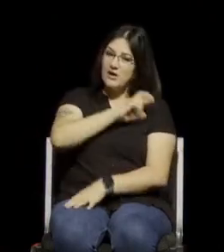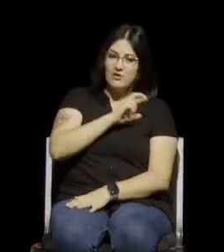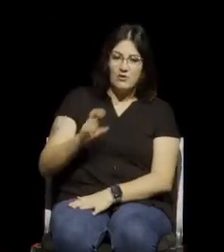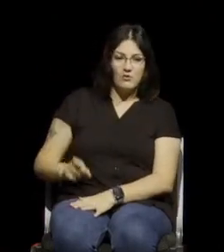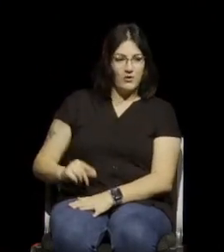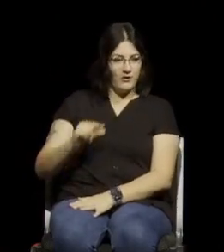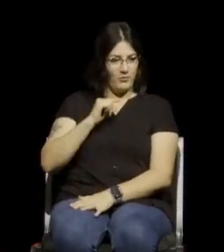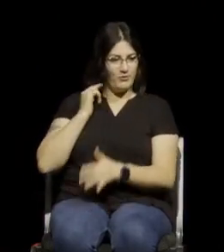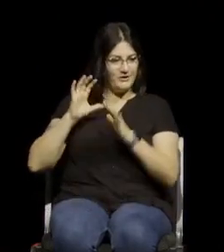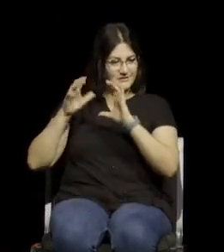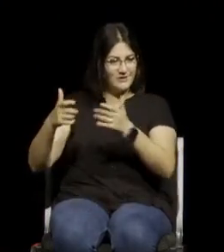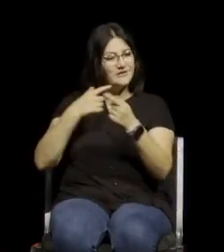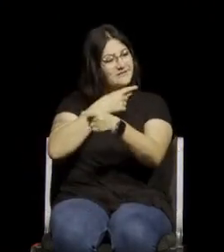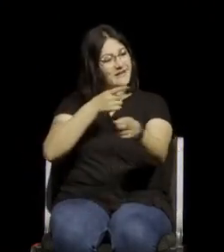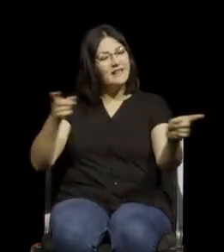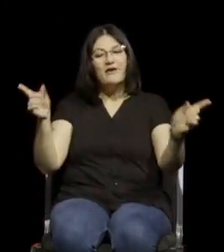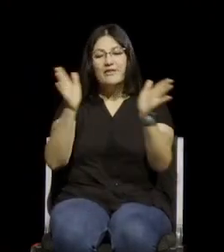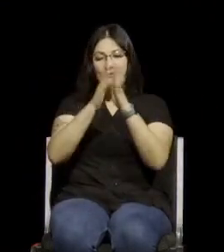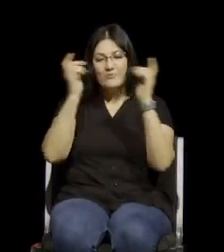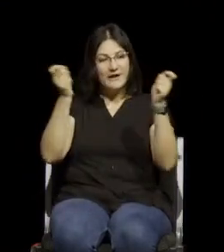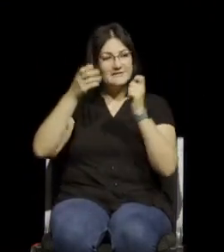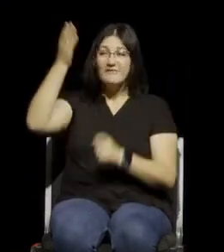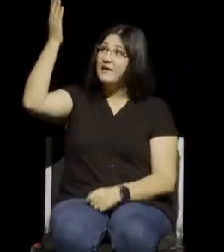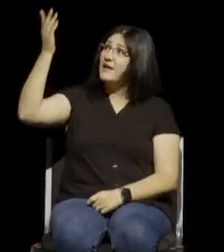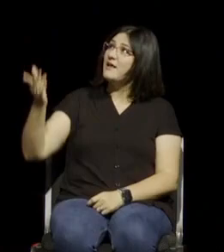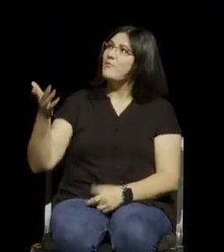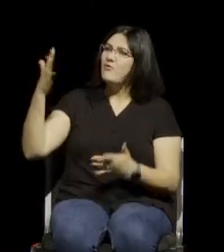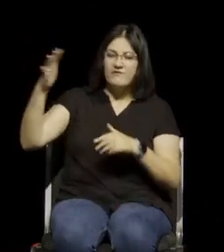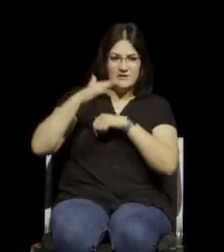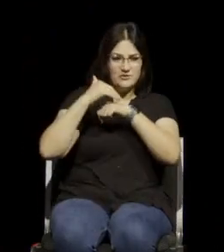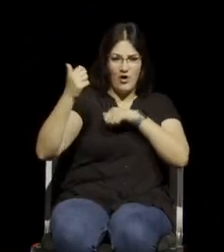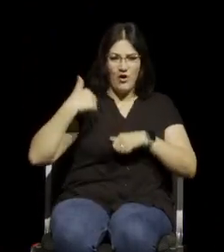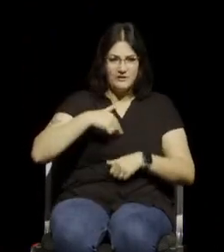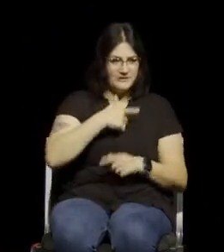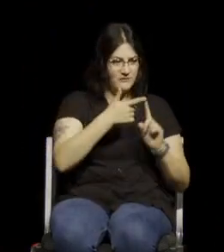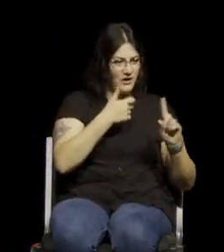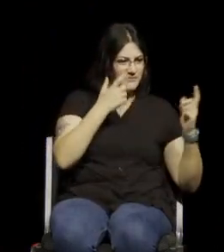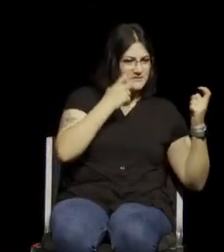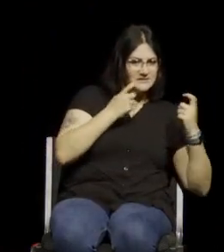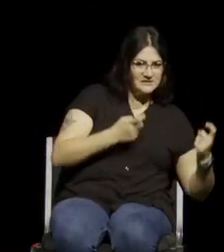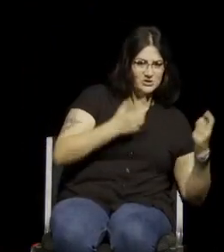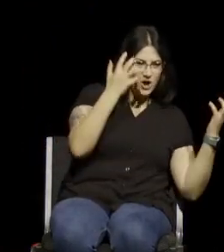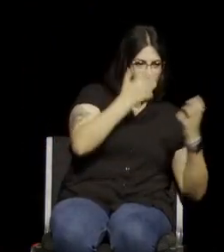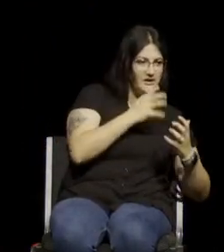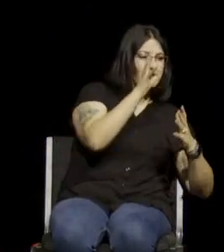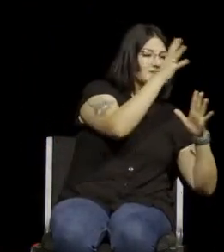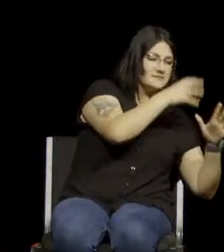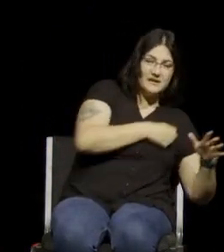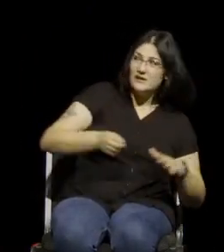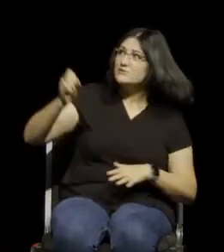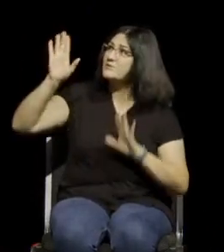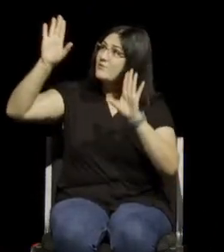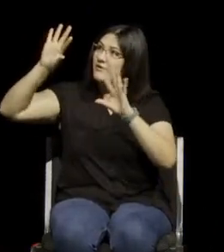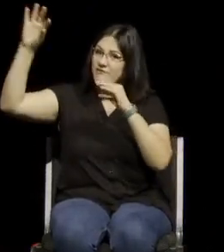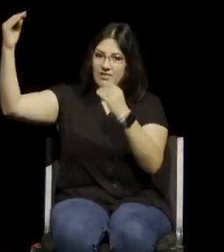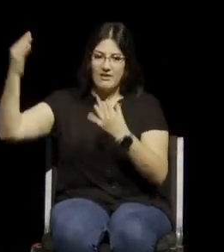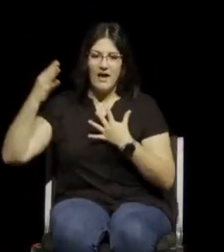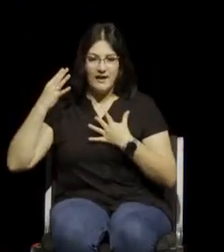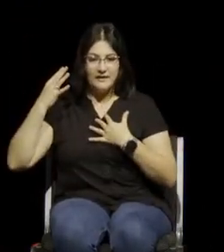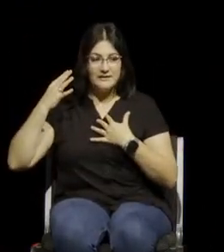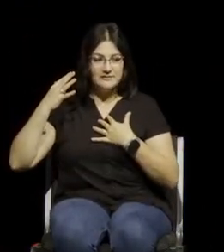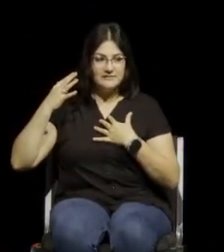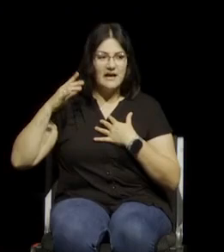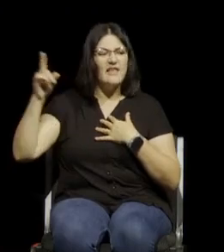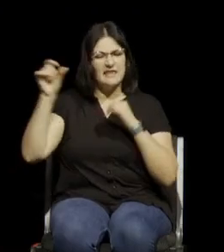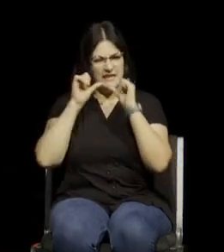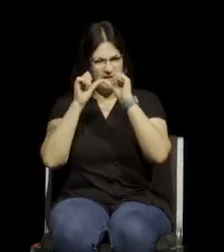priesthood, declaring the praises of him who called us out of darkness into his wonderful light. This is what he